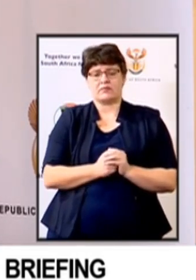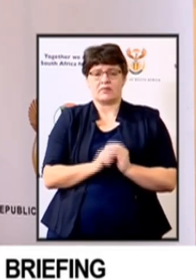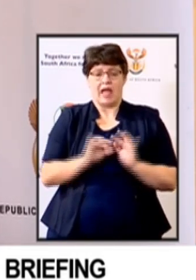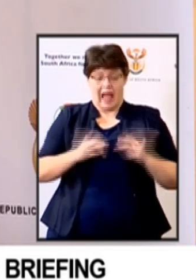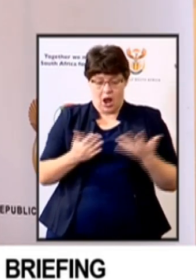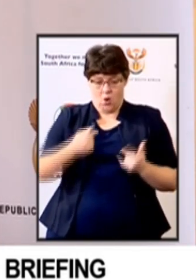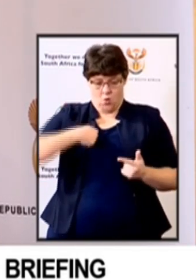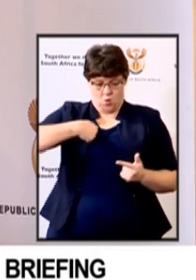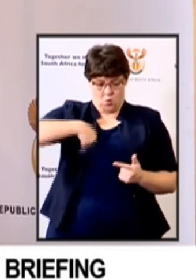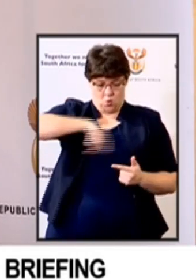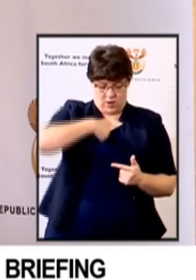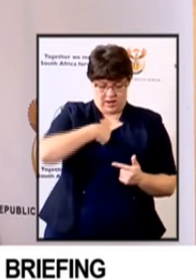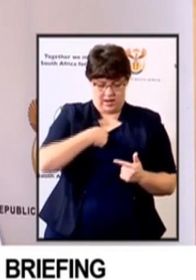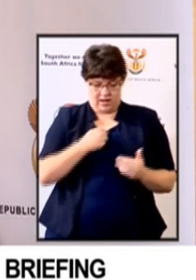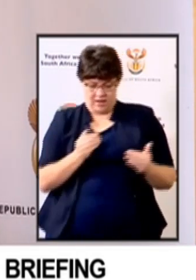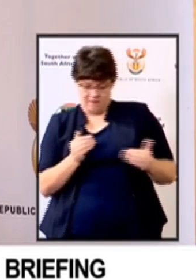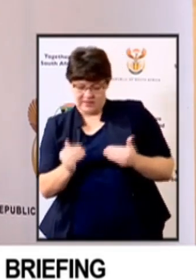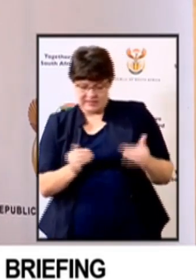matter,